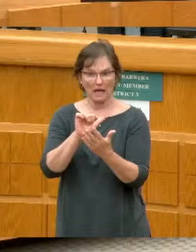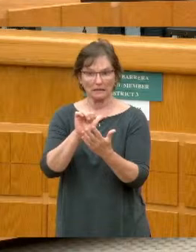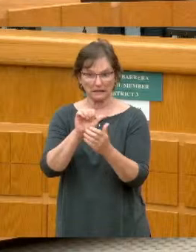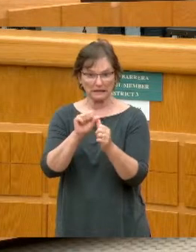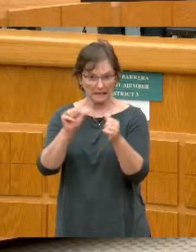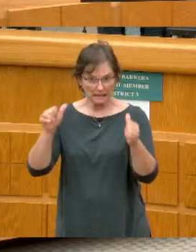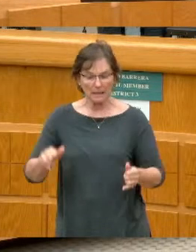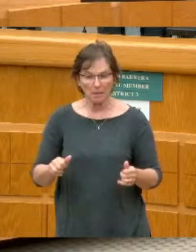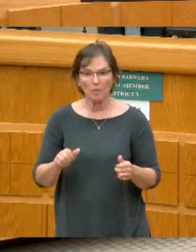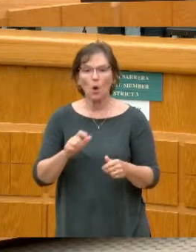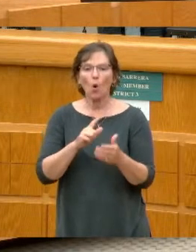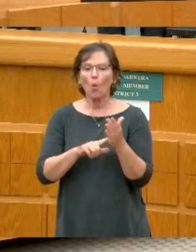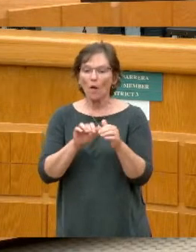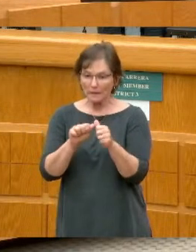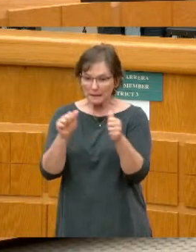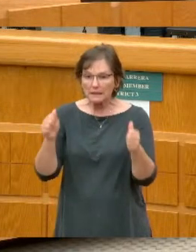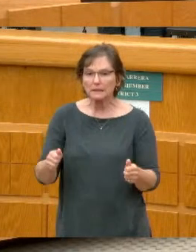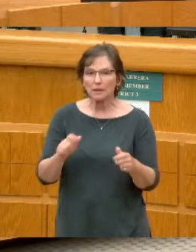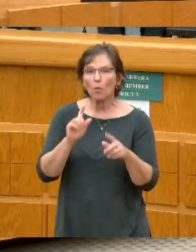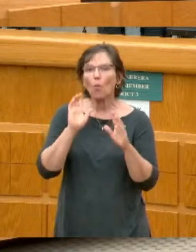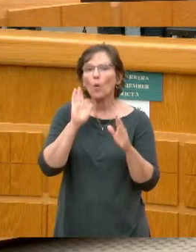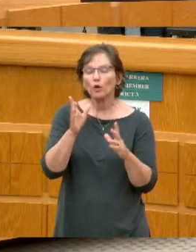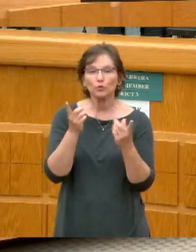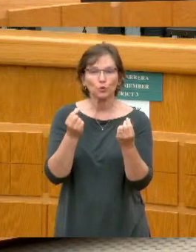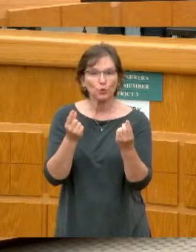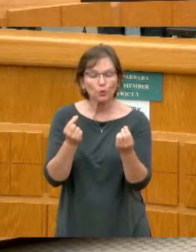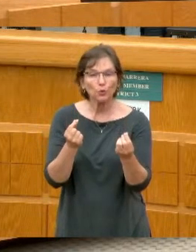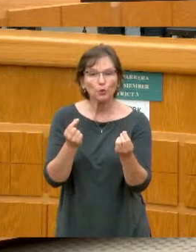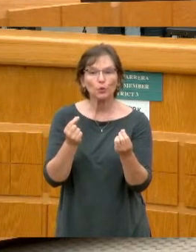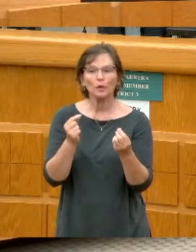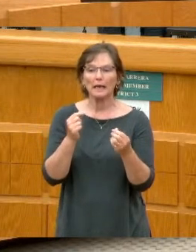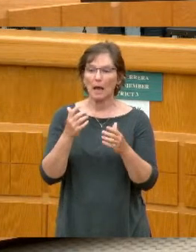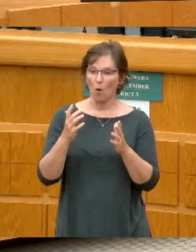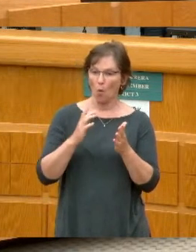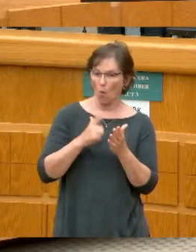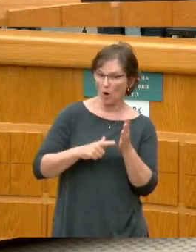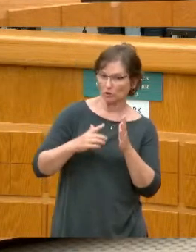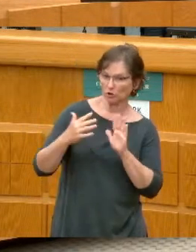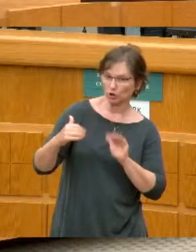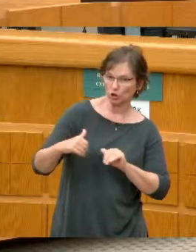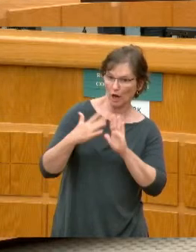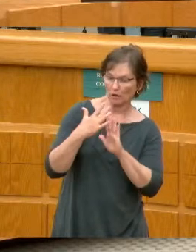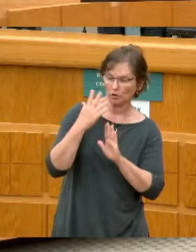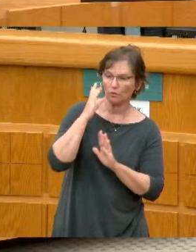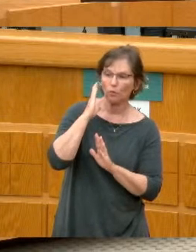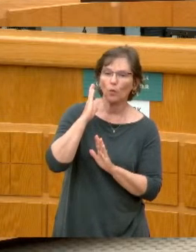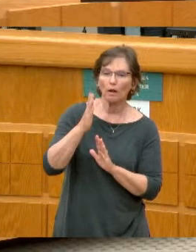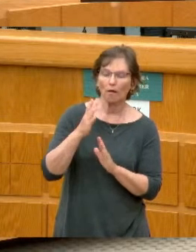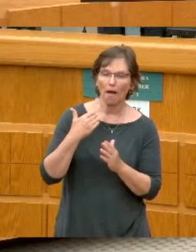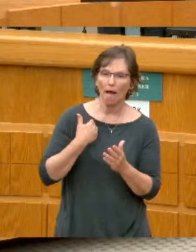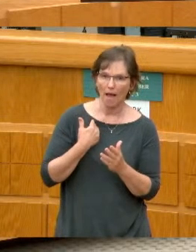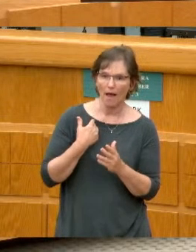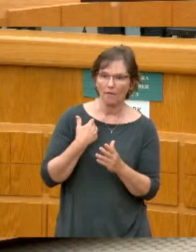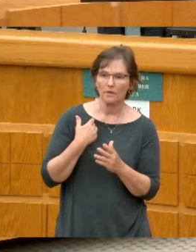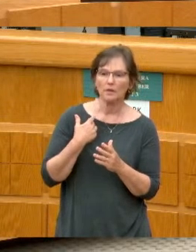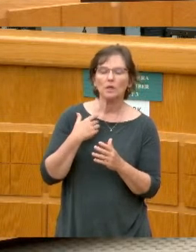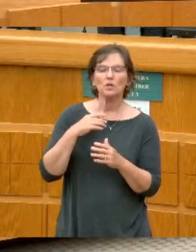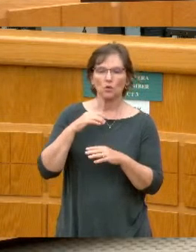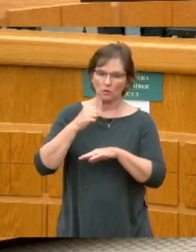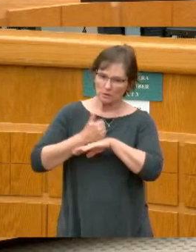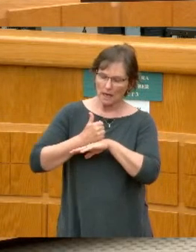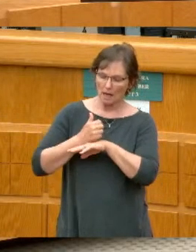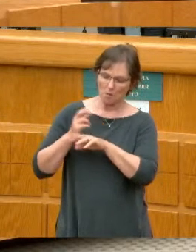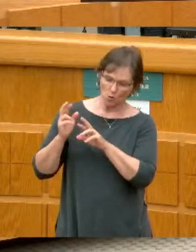to test the state's vaccine support plan. We were trying to understand our operational procedures, our